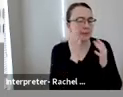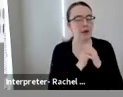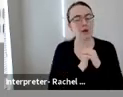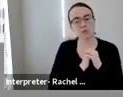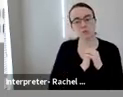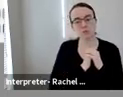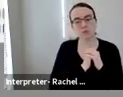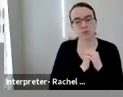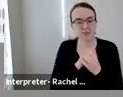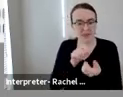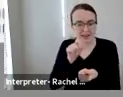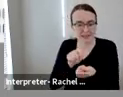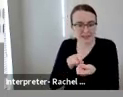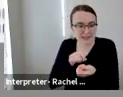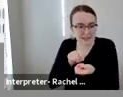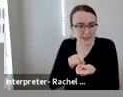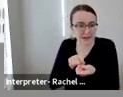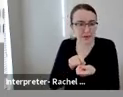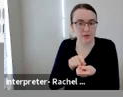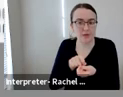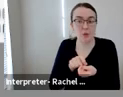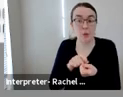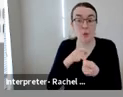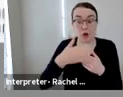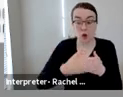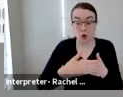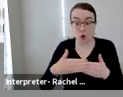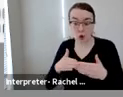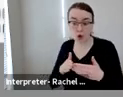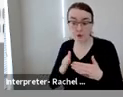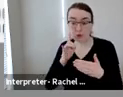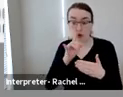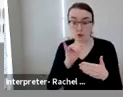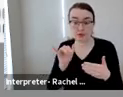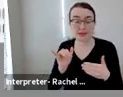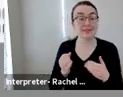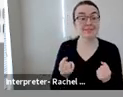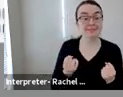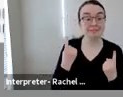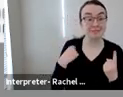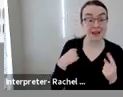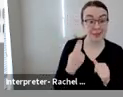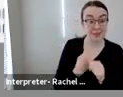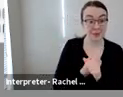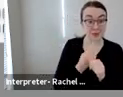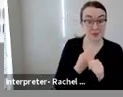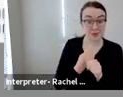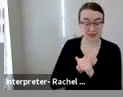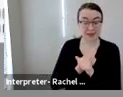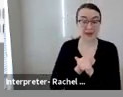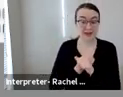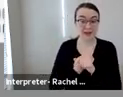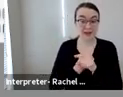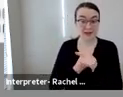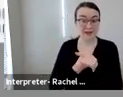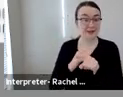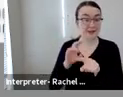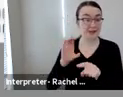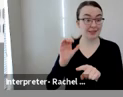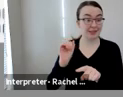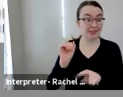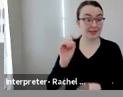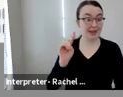that detail might be when it curves. But I'm using I'm using the CAD